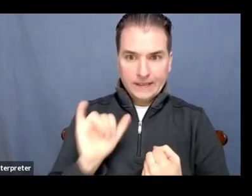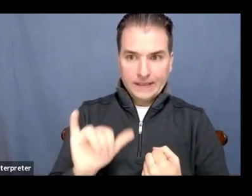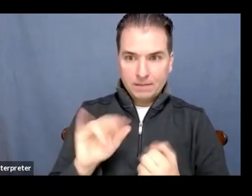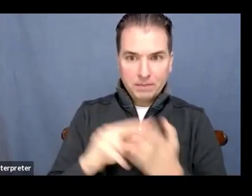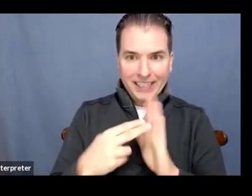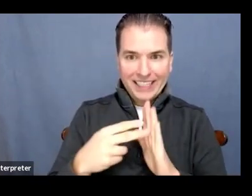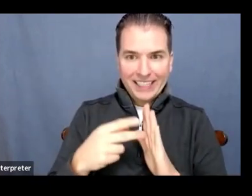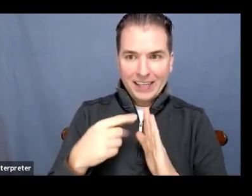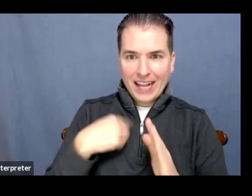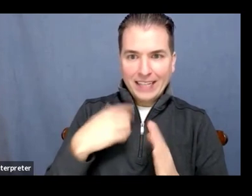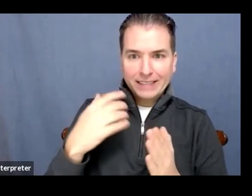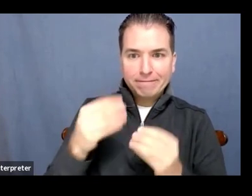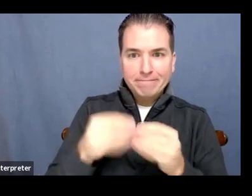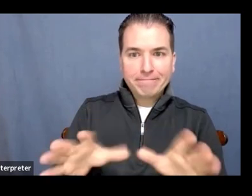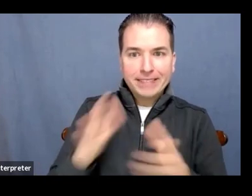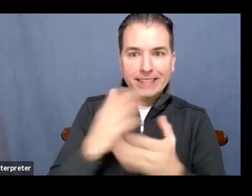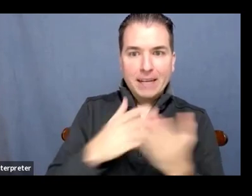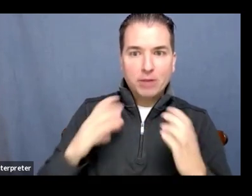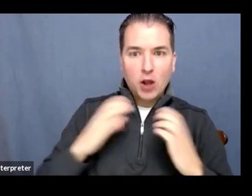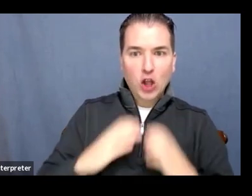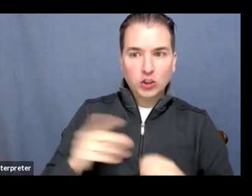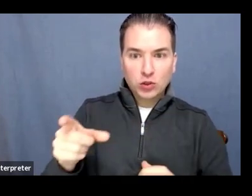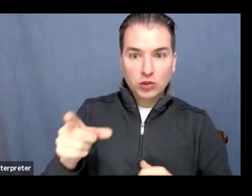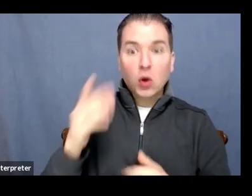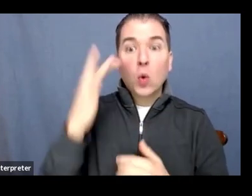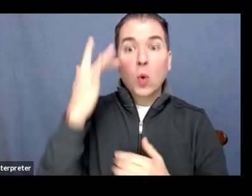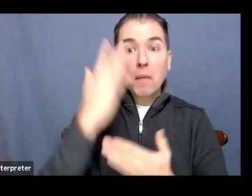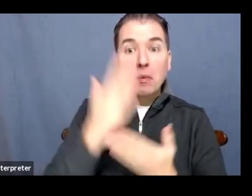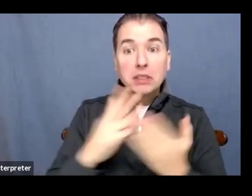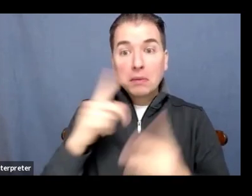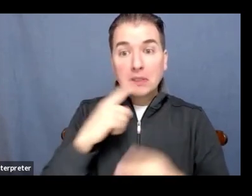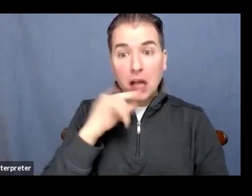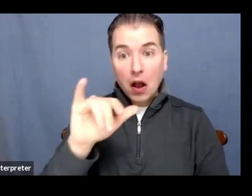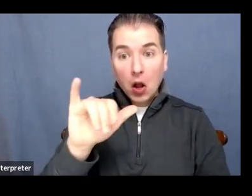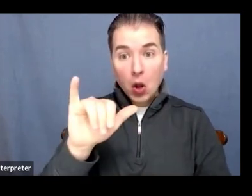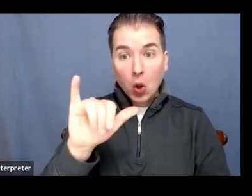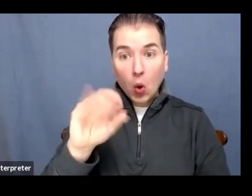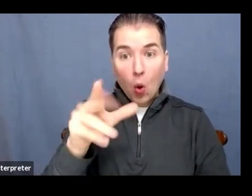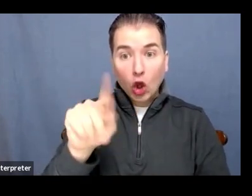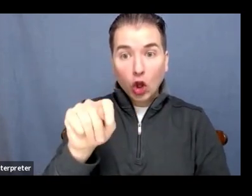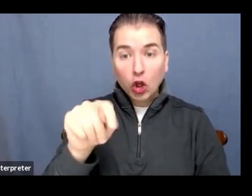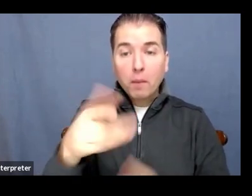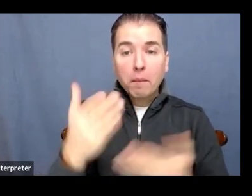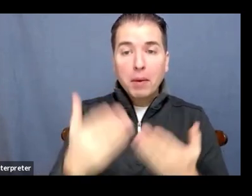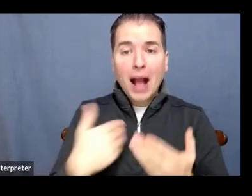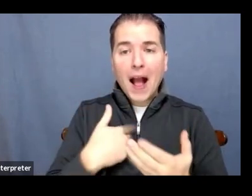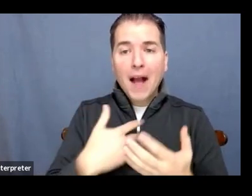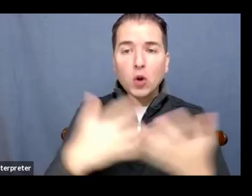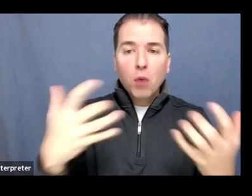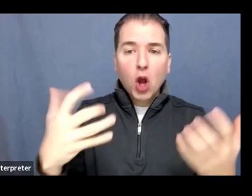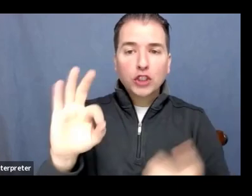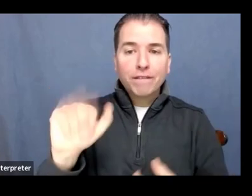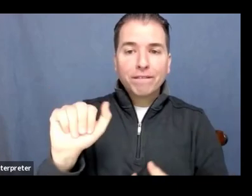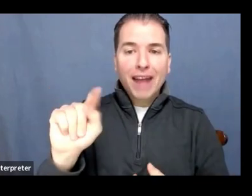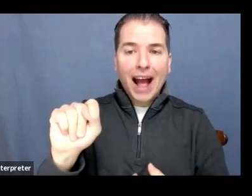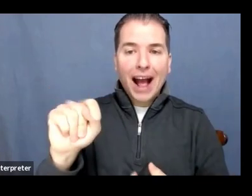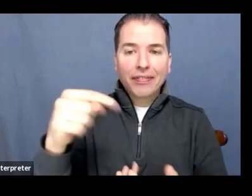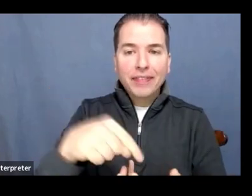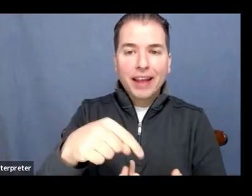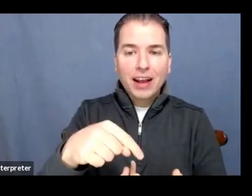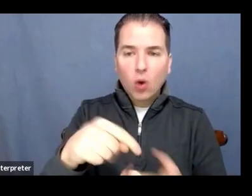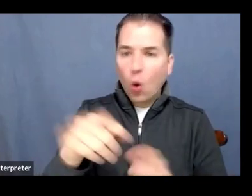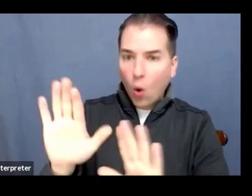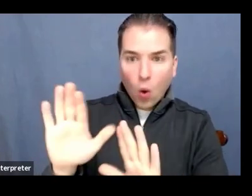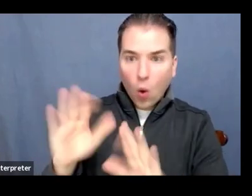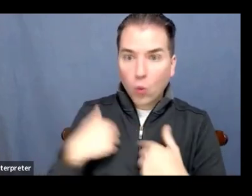that? Well, because they believe yogurt is too fattening. Well, we want to try to fix that problem. We want to tell them that they can